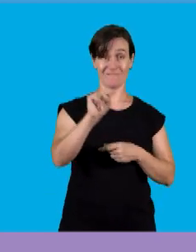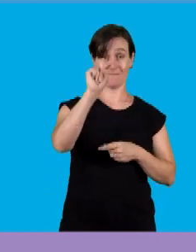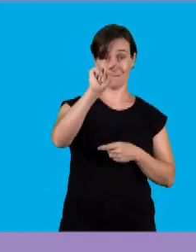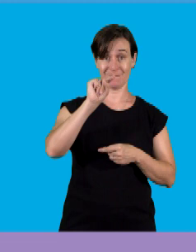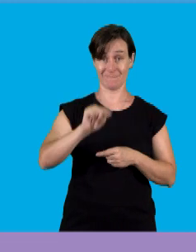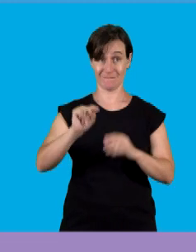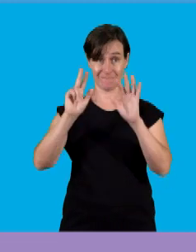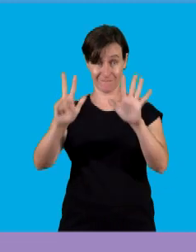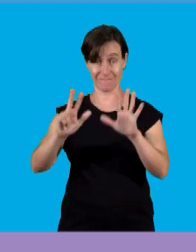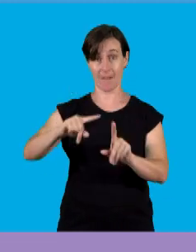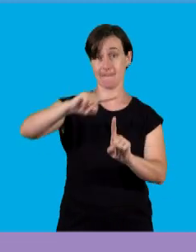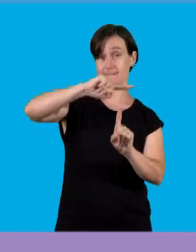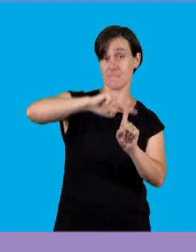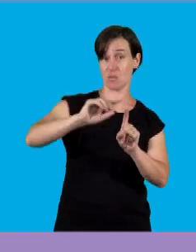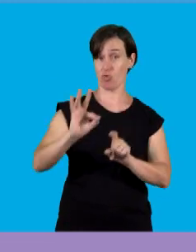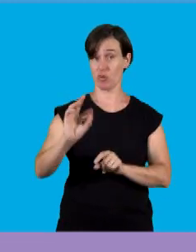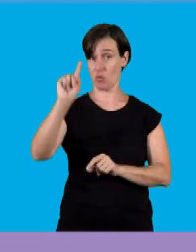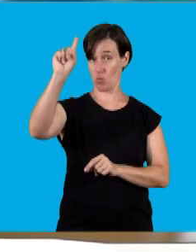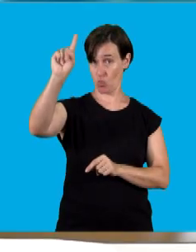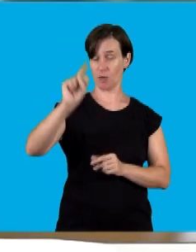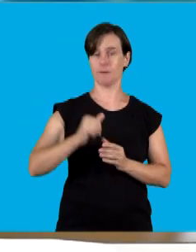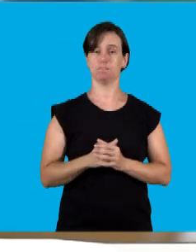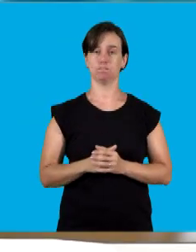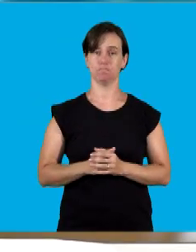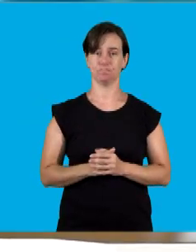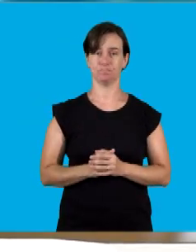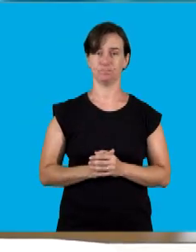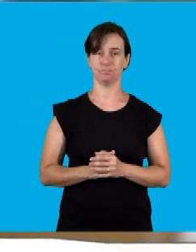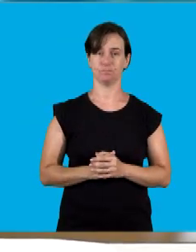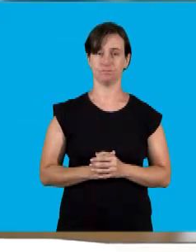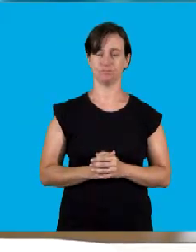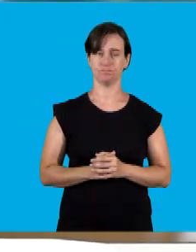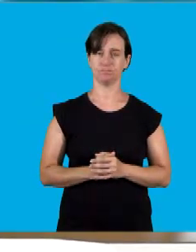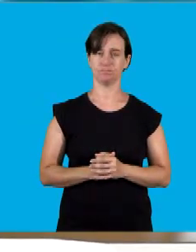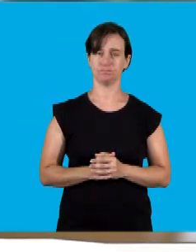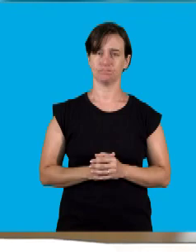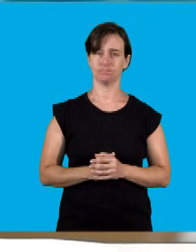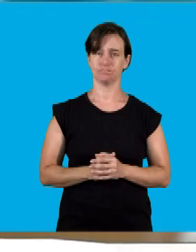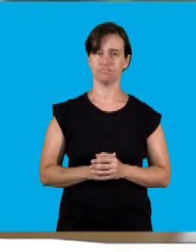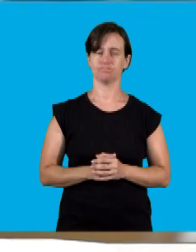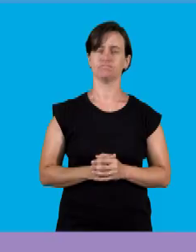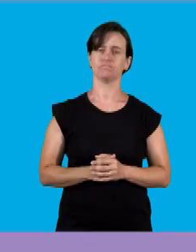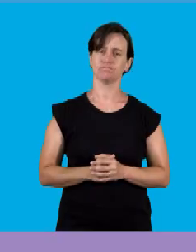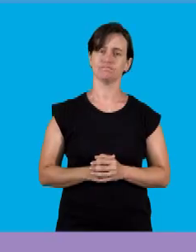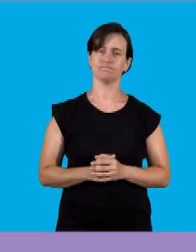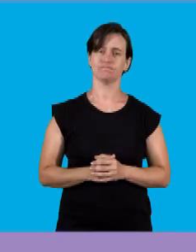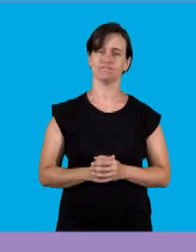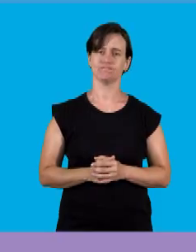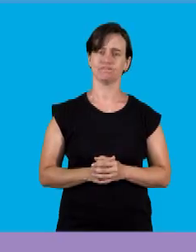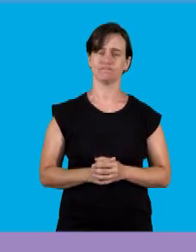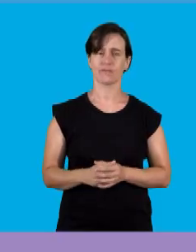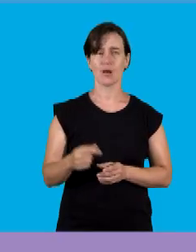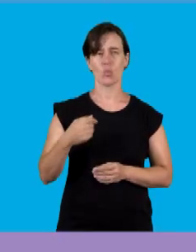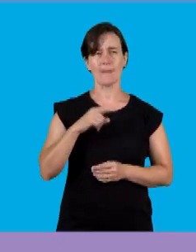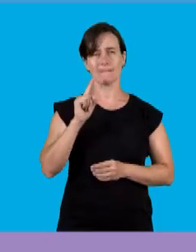by 8 plus 3 exponent 1. Now for us to calculate this, we need to calculate